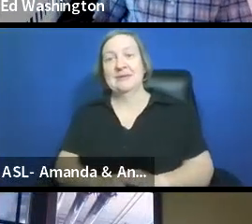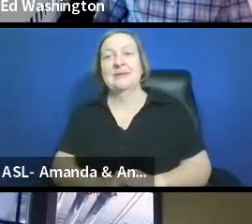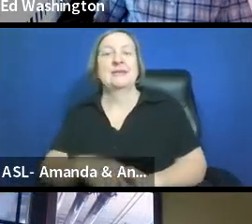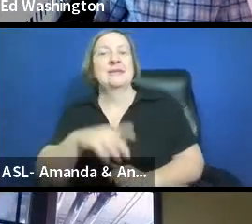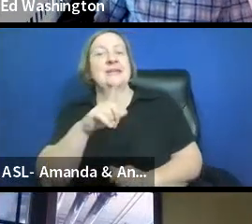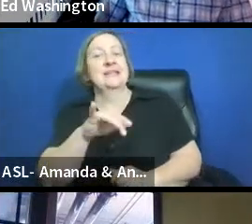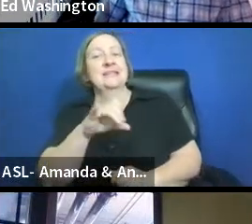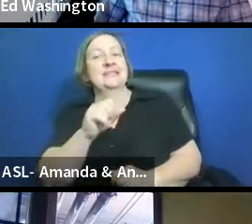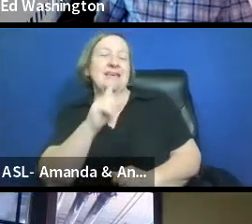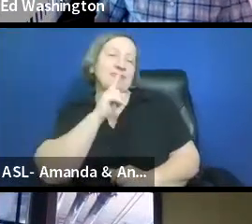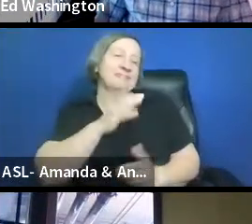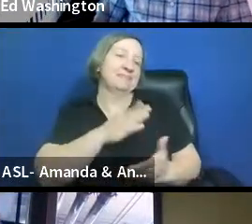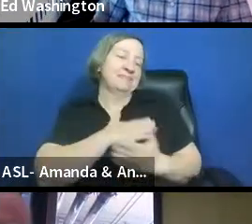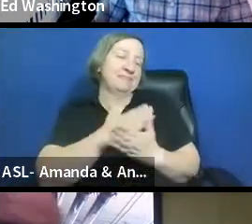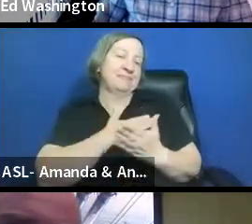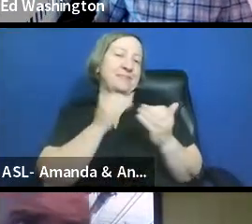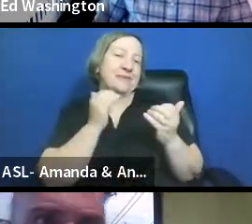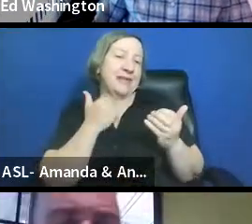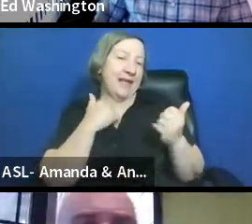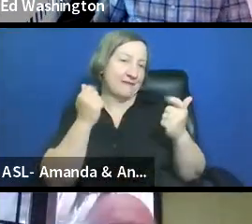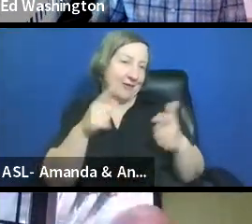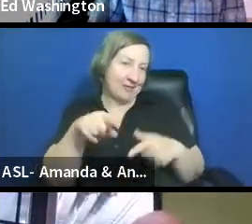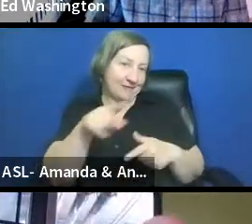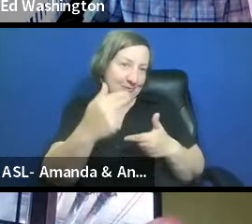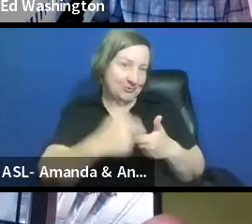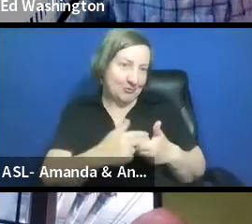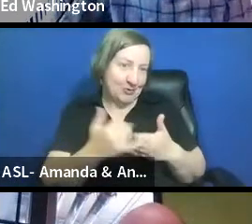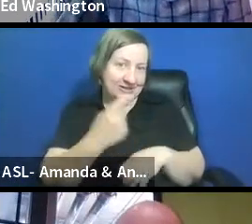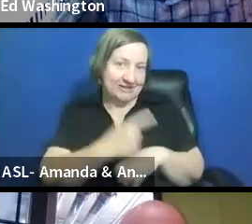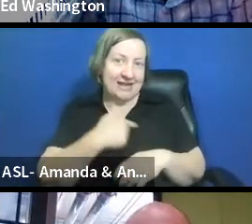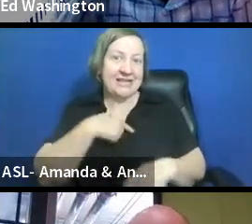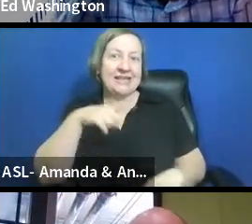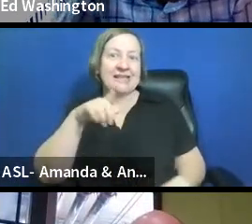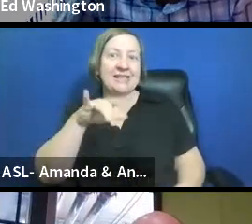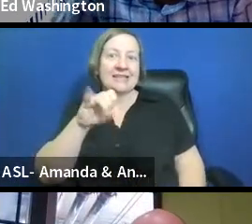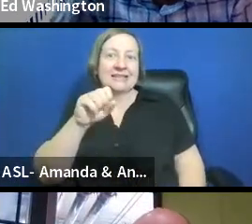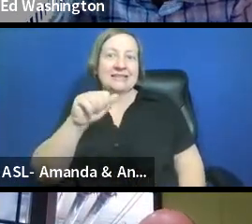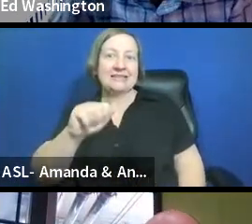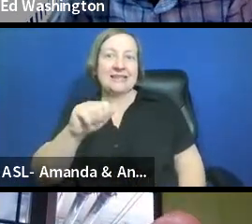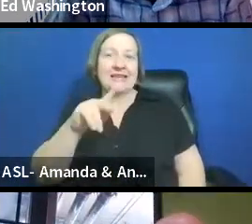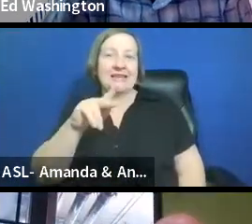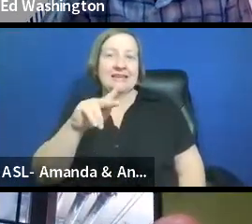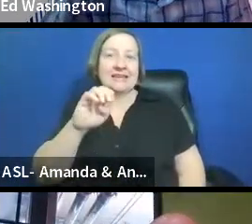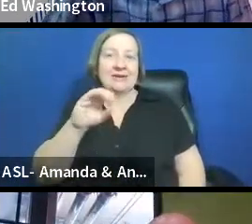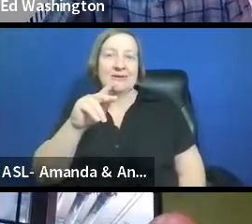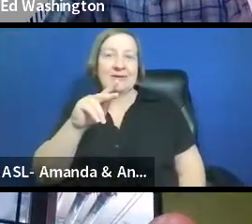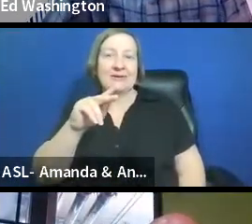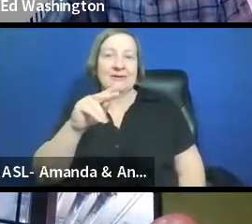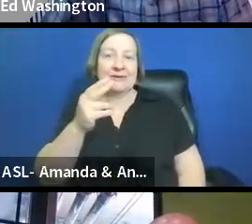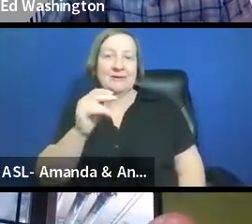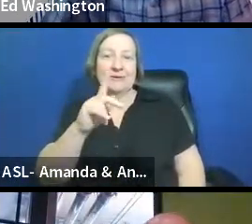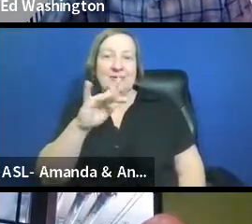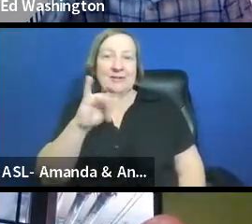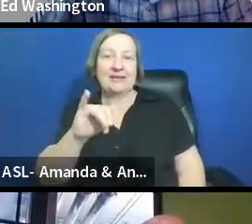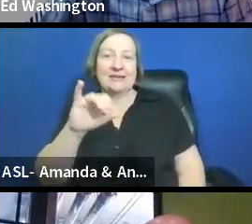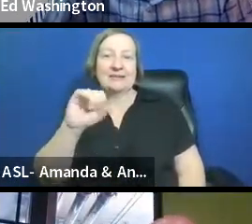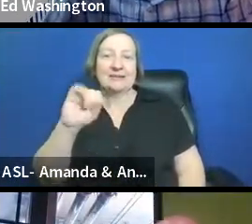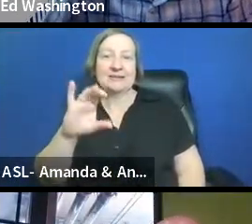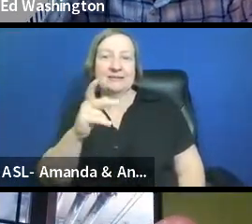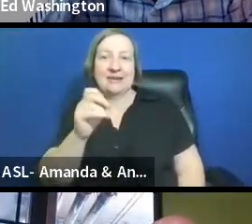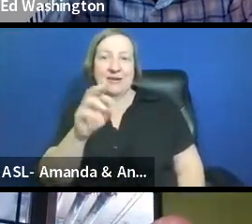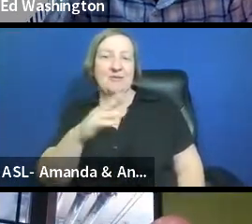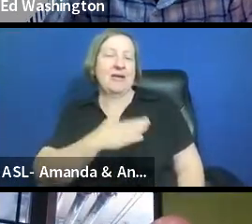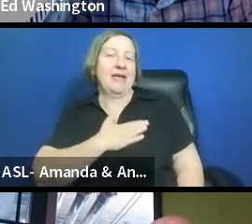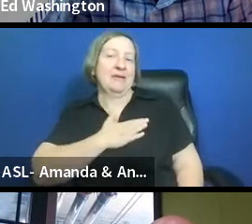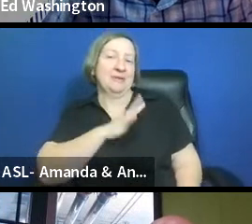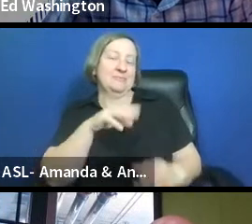We're really glad to have everyone joining us today. Lisa, Keohokalole, Schauer, and happy to be part of the CAG.